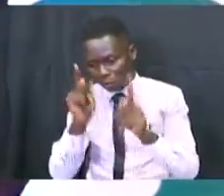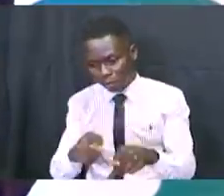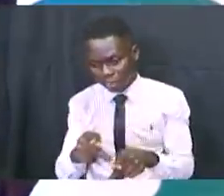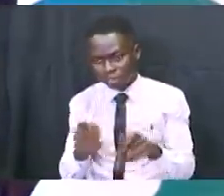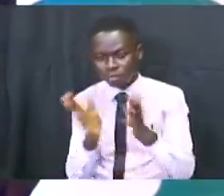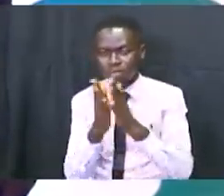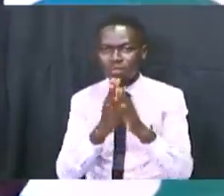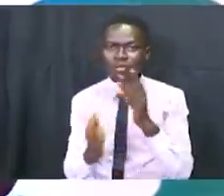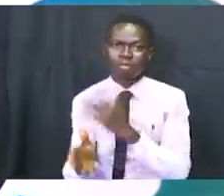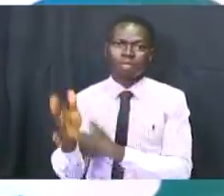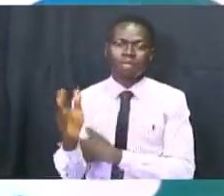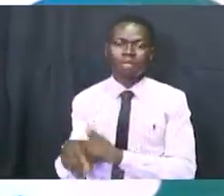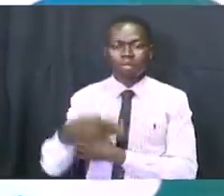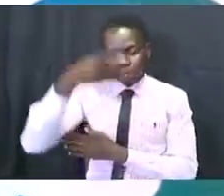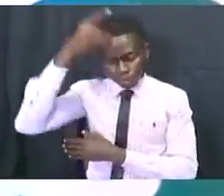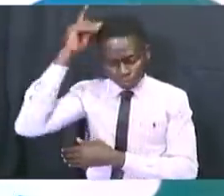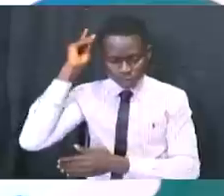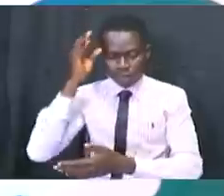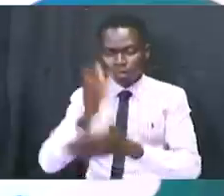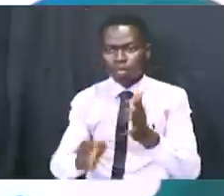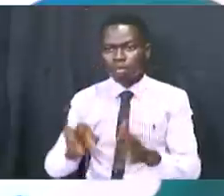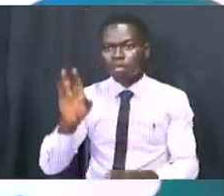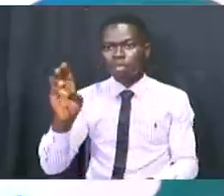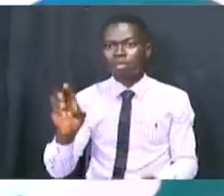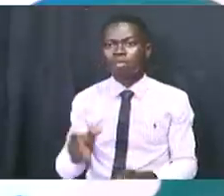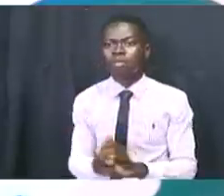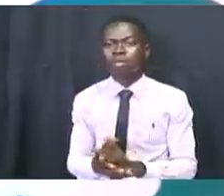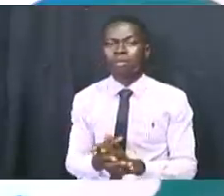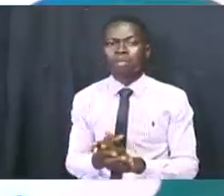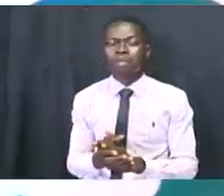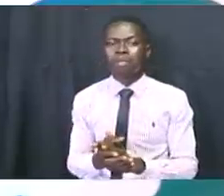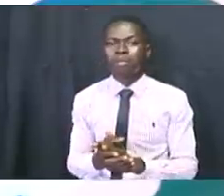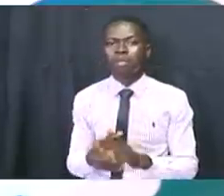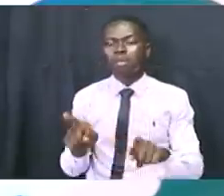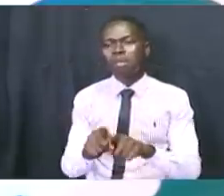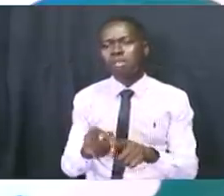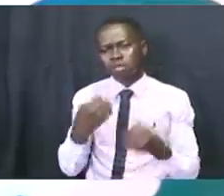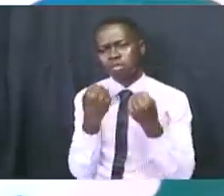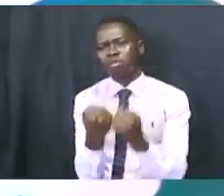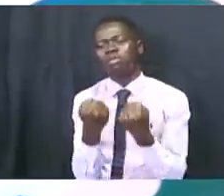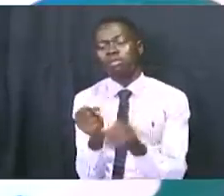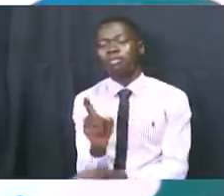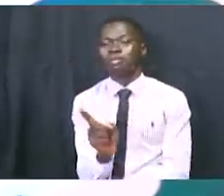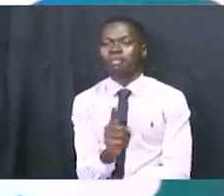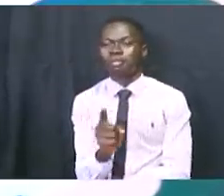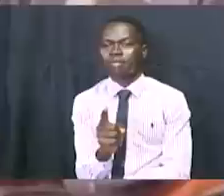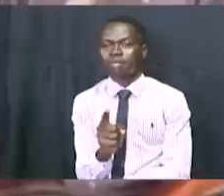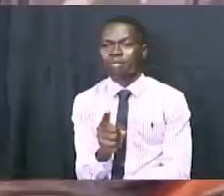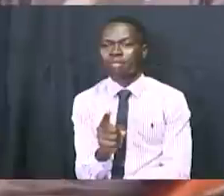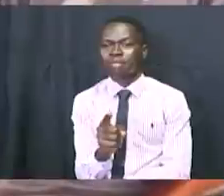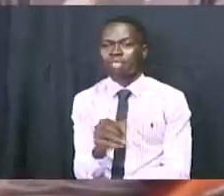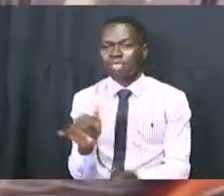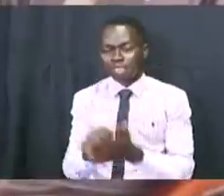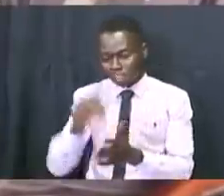6, 25 to 28. But where was his strength? He was a public